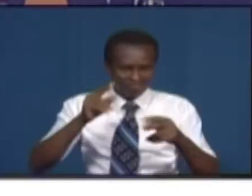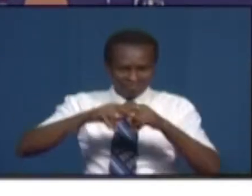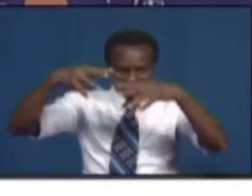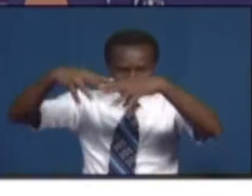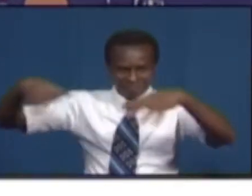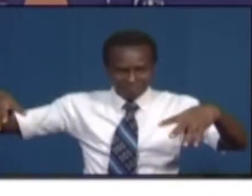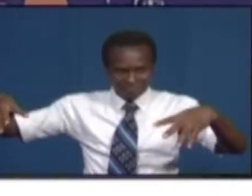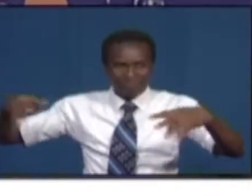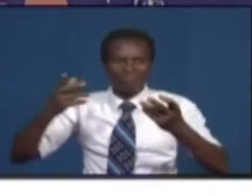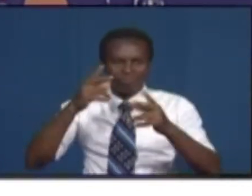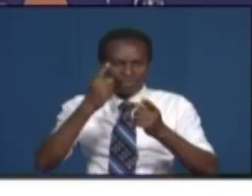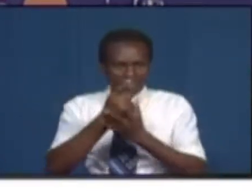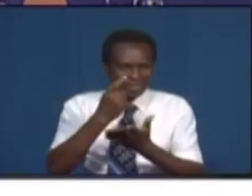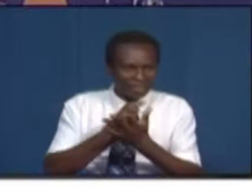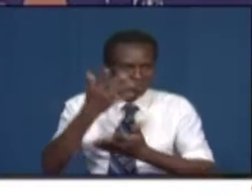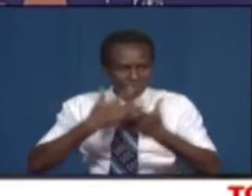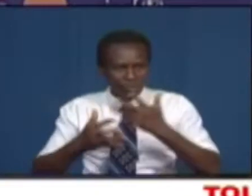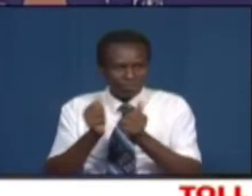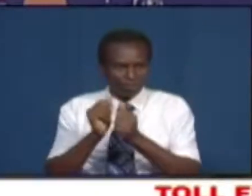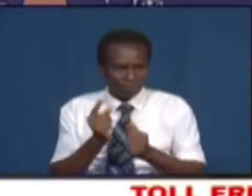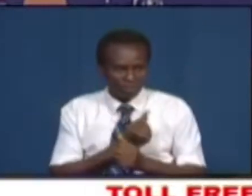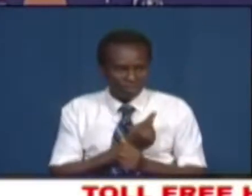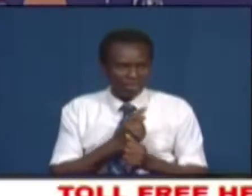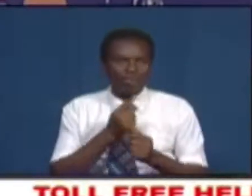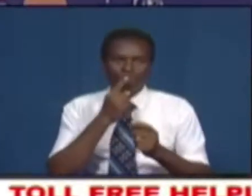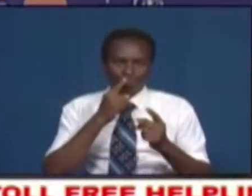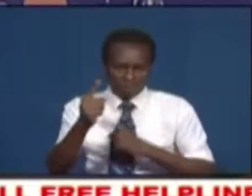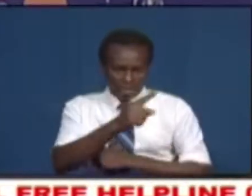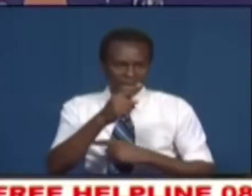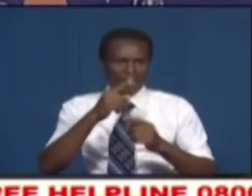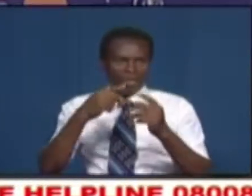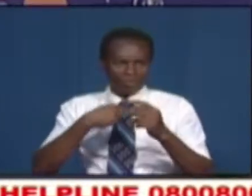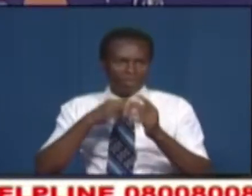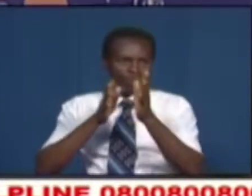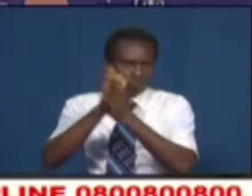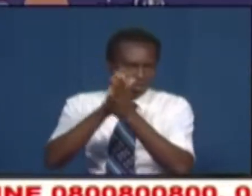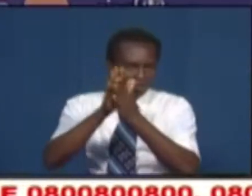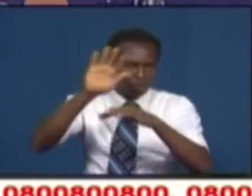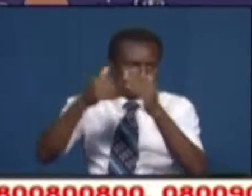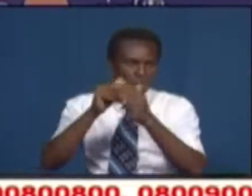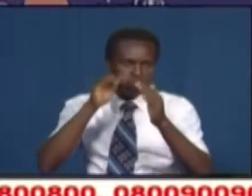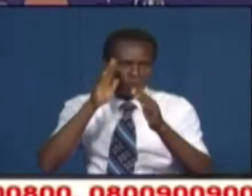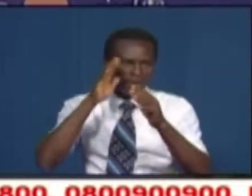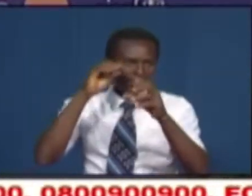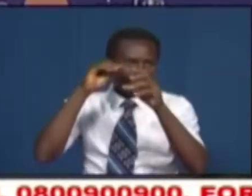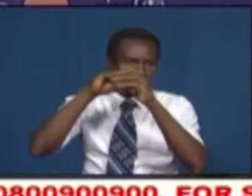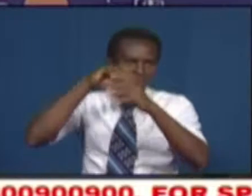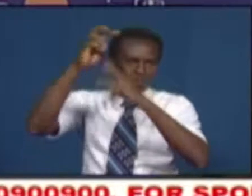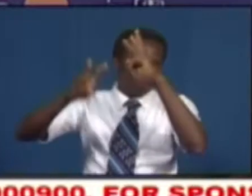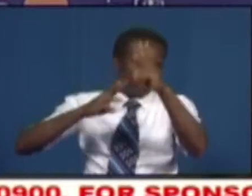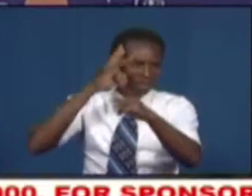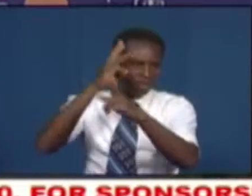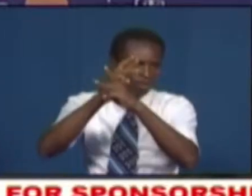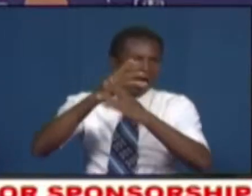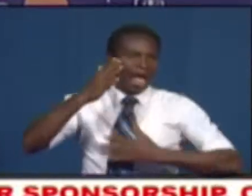I want to wish every single woman out there a happy International Women's Day. We appreciate your strength,